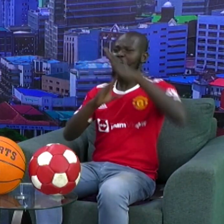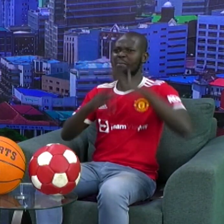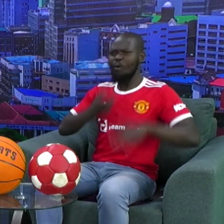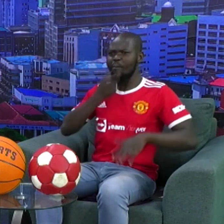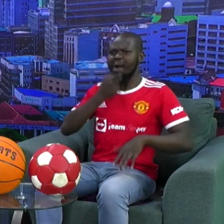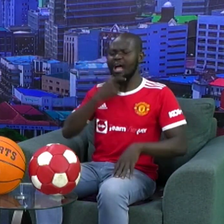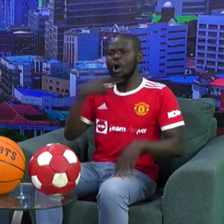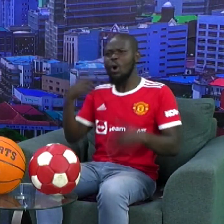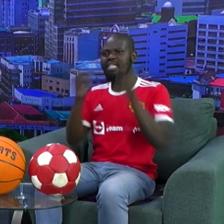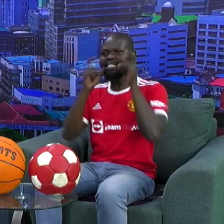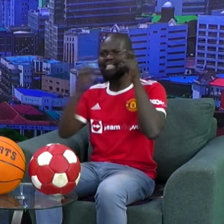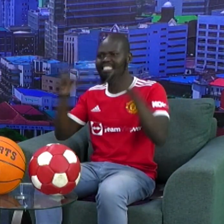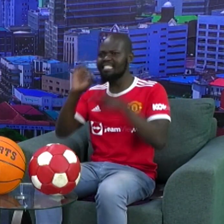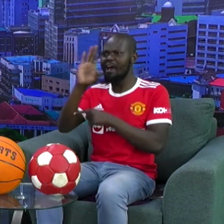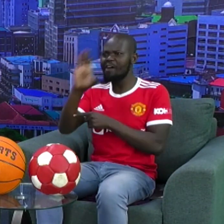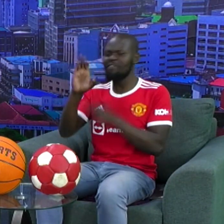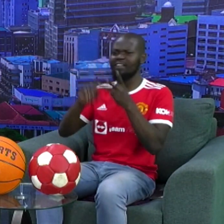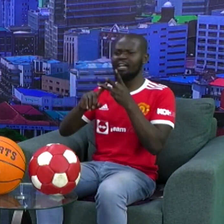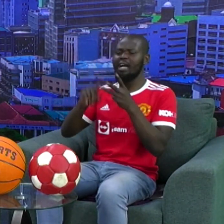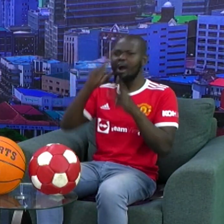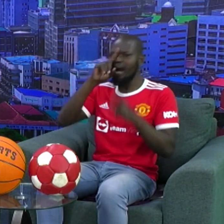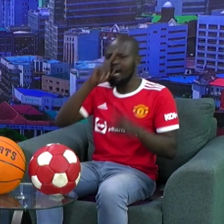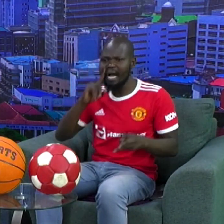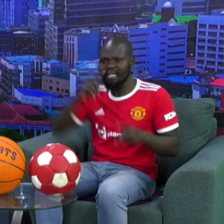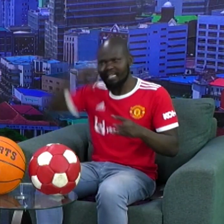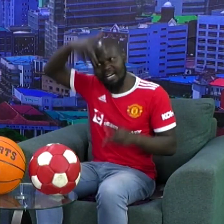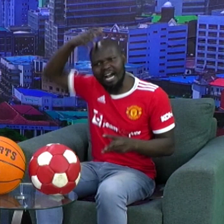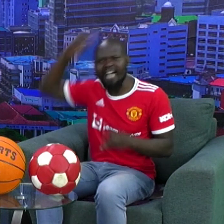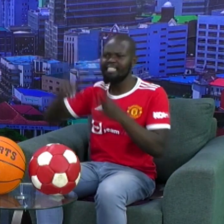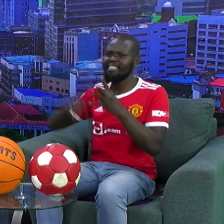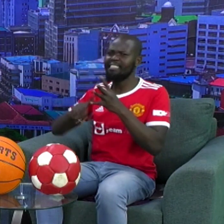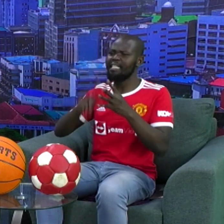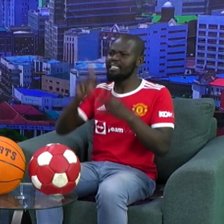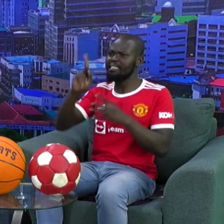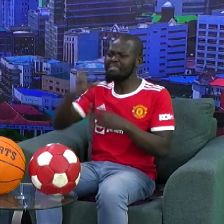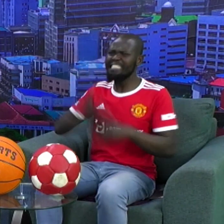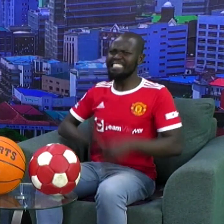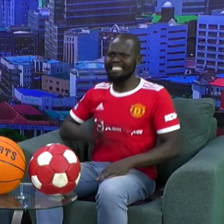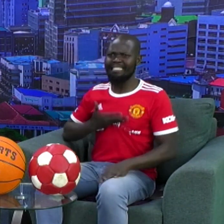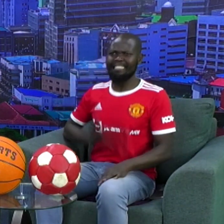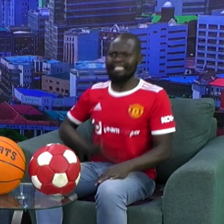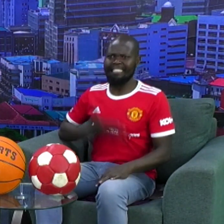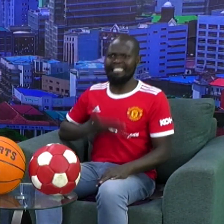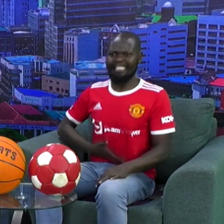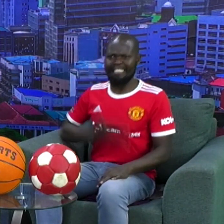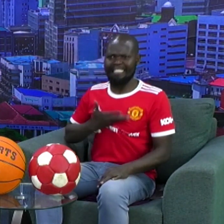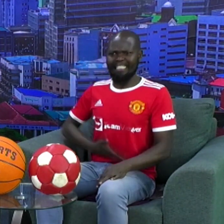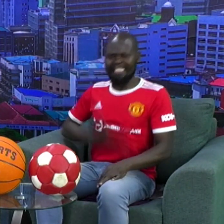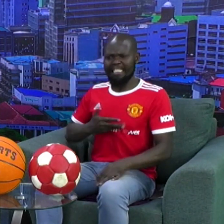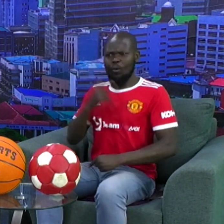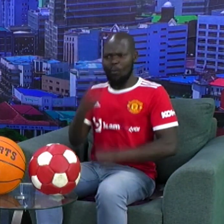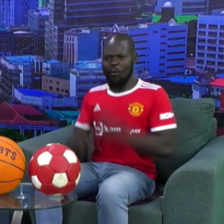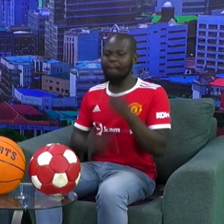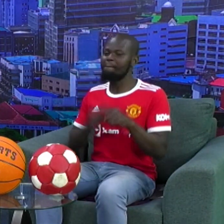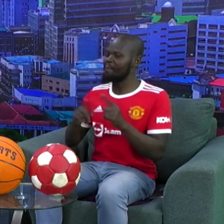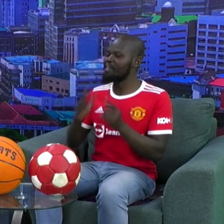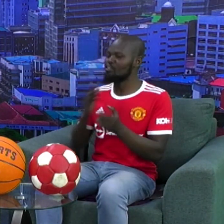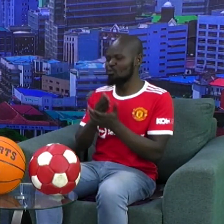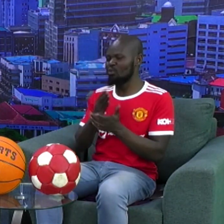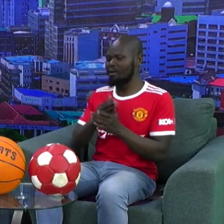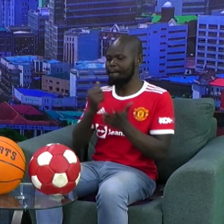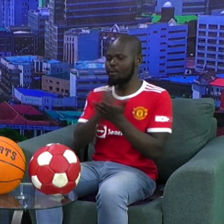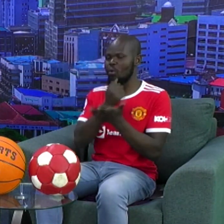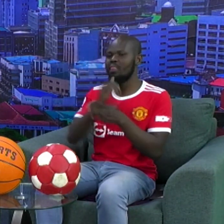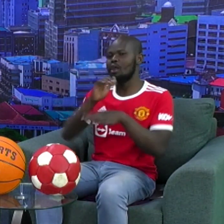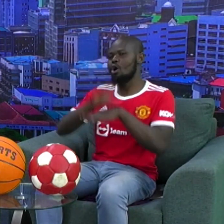that will be a surprise. Gor Mahia, Tusker FC, Leopard, KCB, they're here